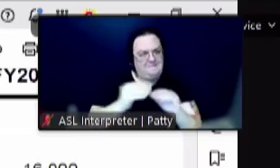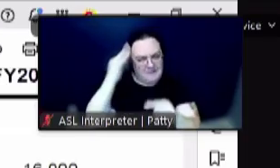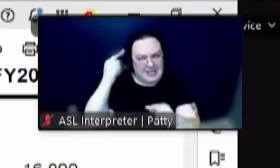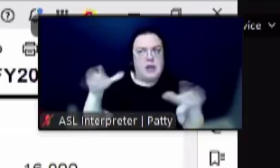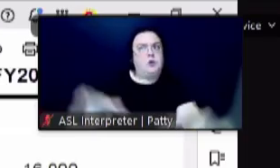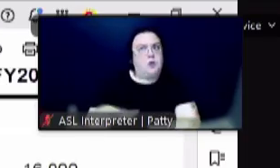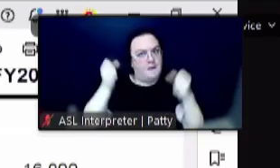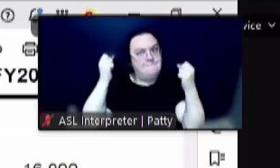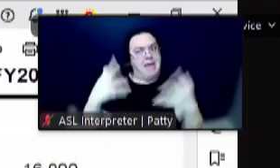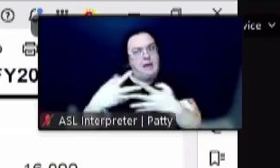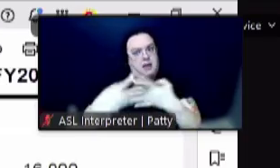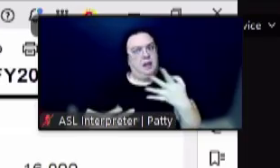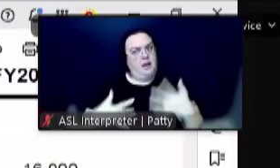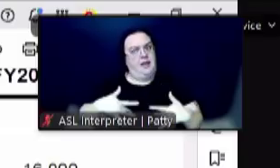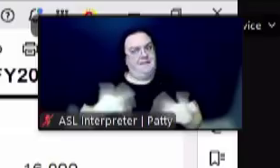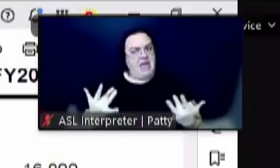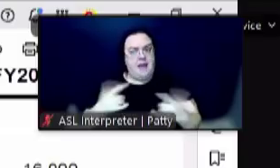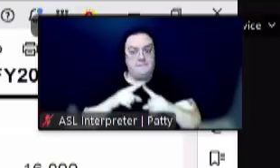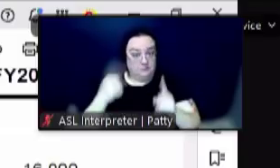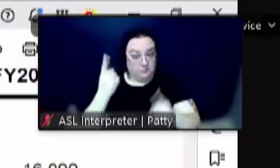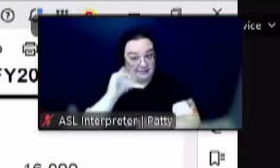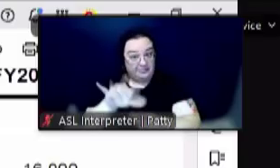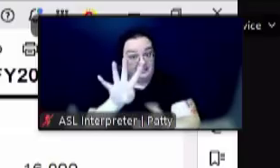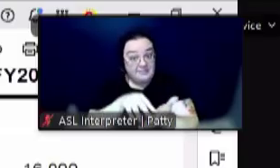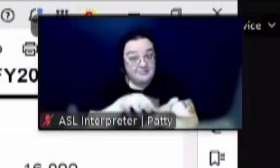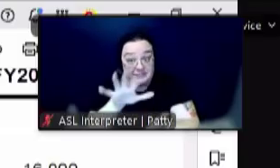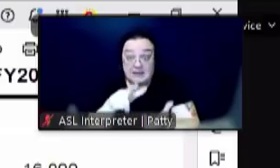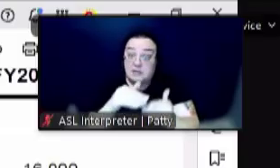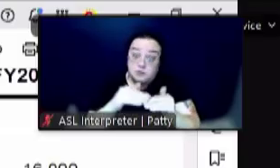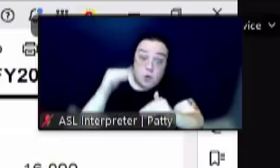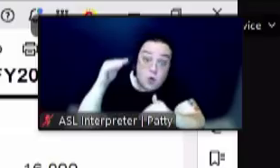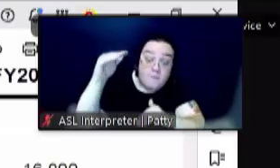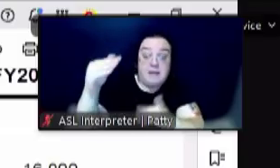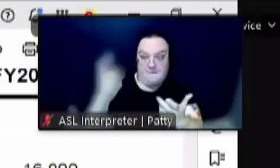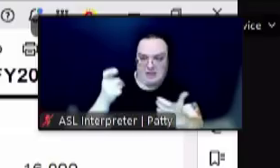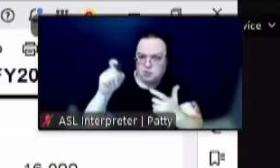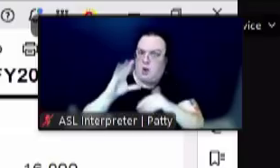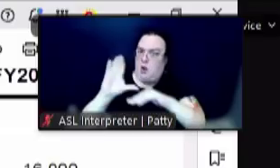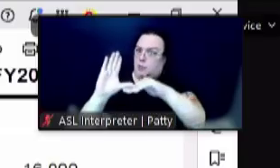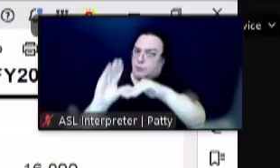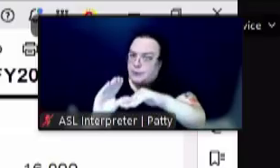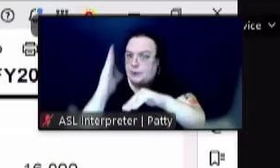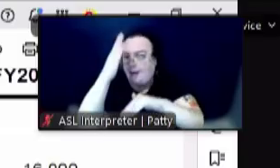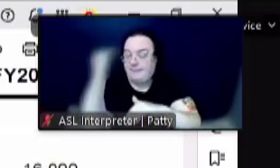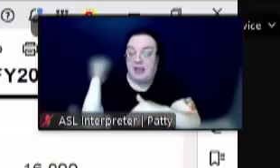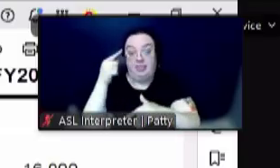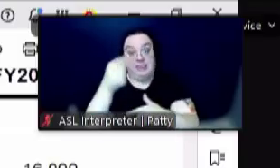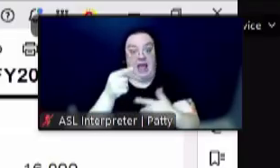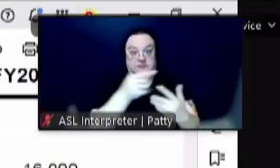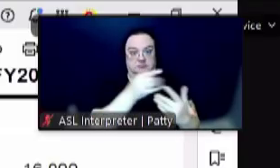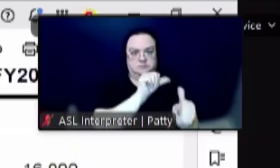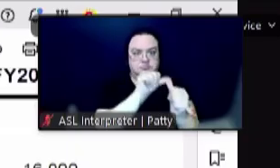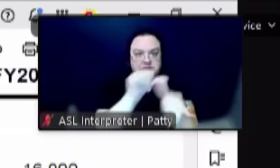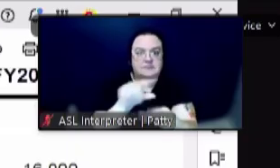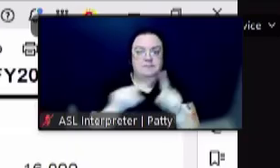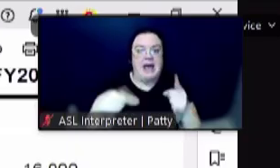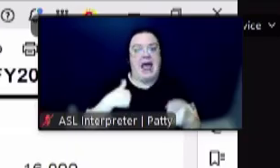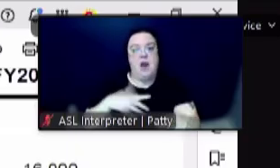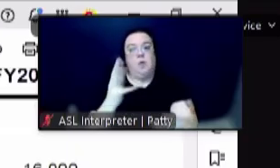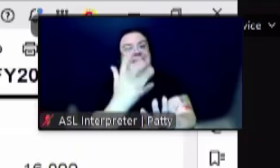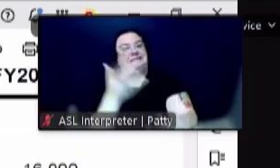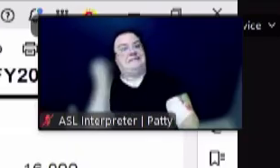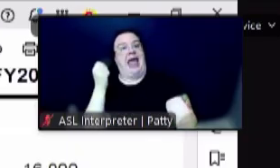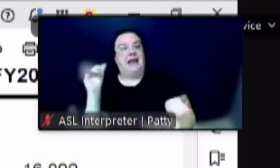events. But is the 4,500 too much? Should we be doing it lower since they consecutively? But I don't want to take anything from them